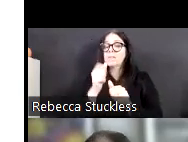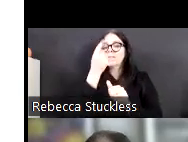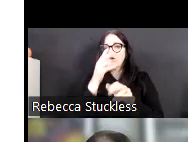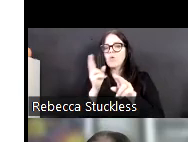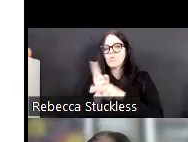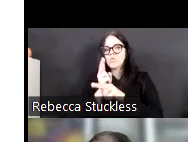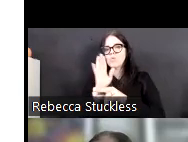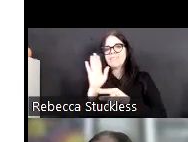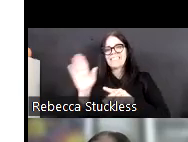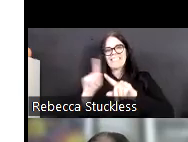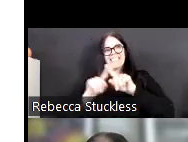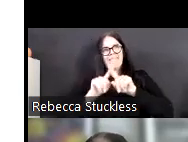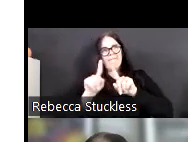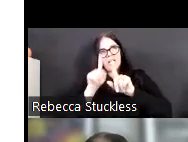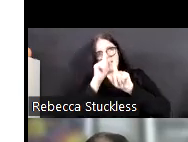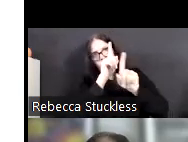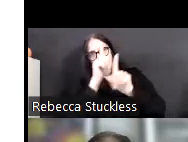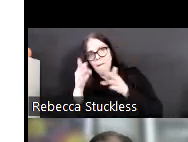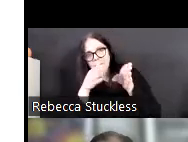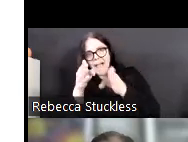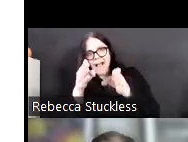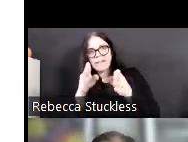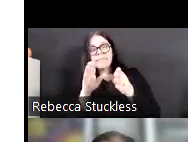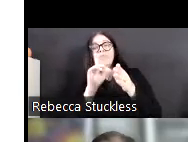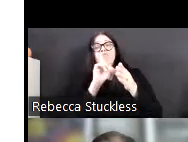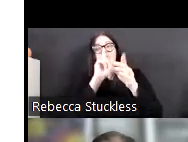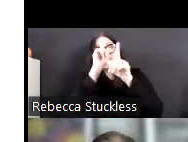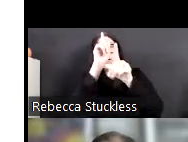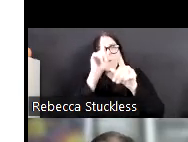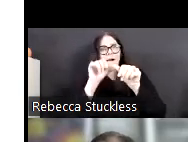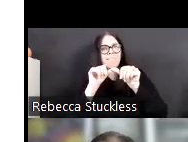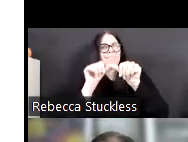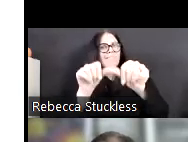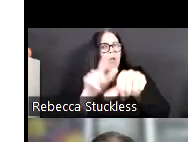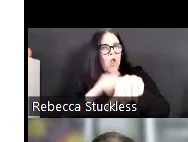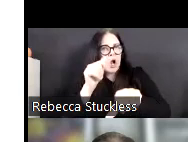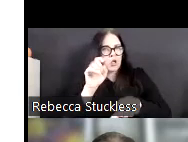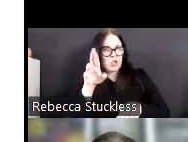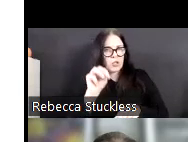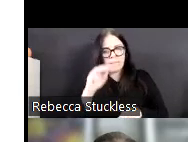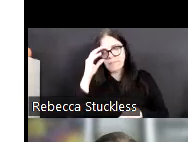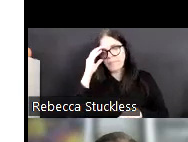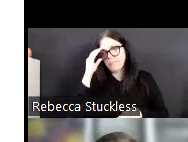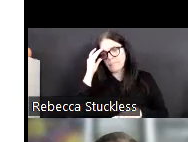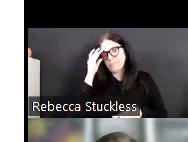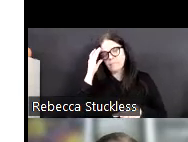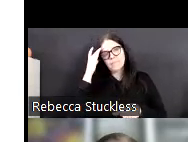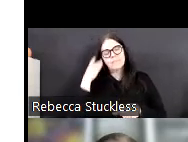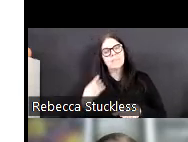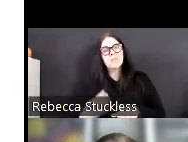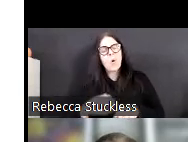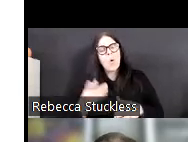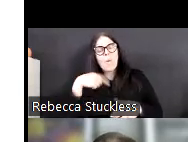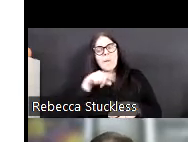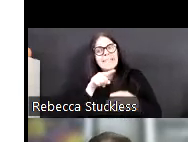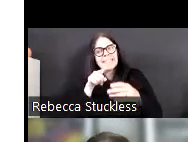goal paths that potentially lead them there longer term. And so we're really focused on serving people